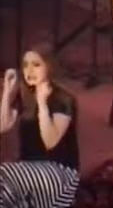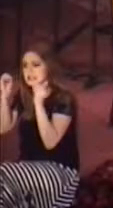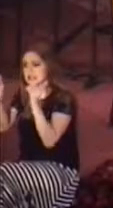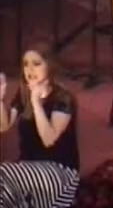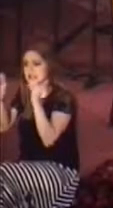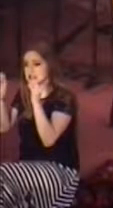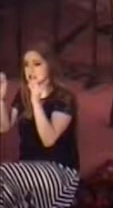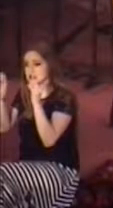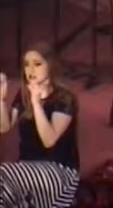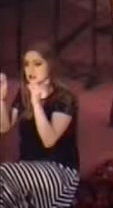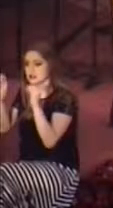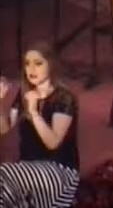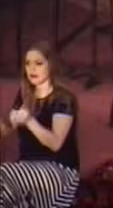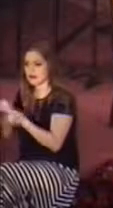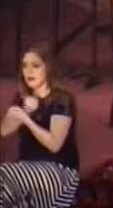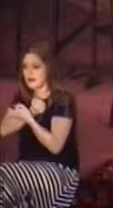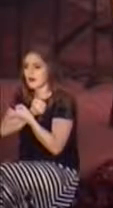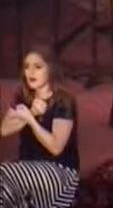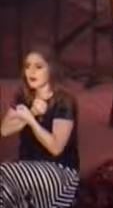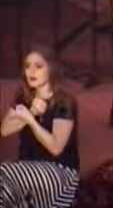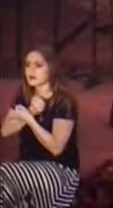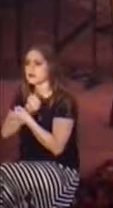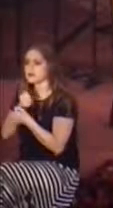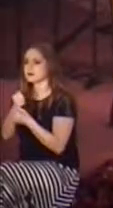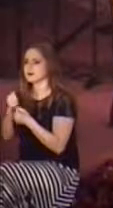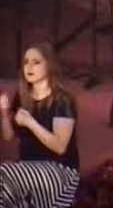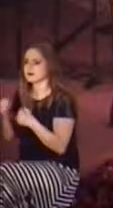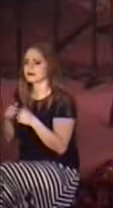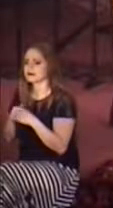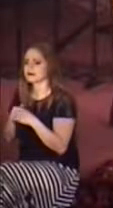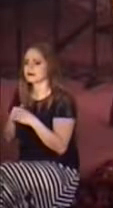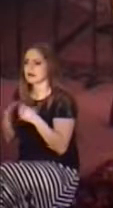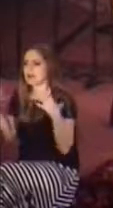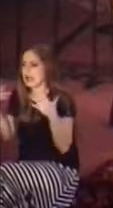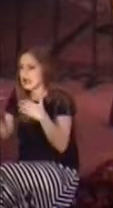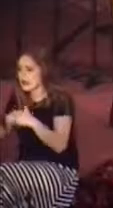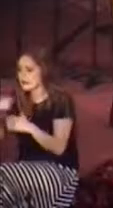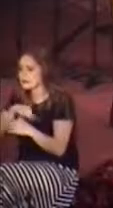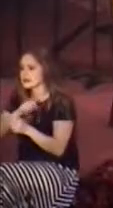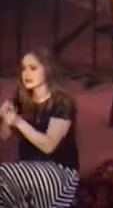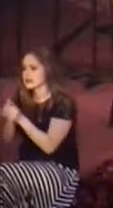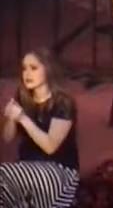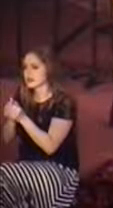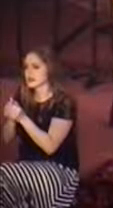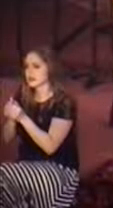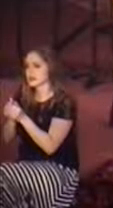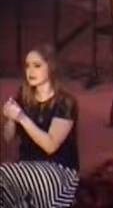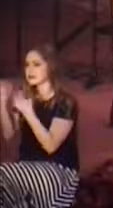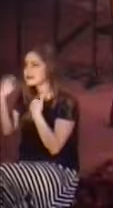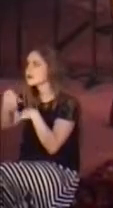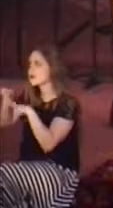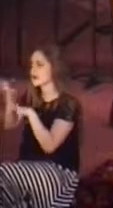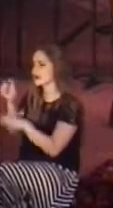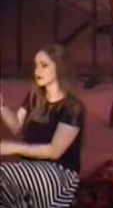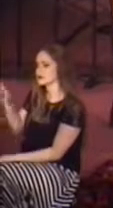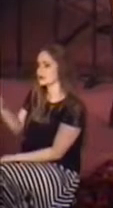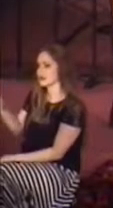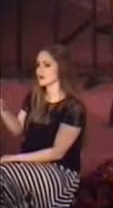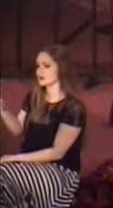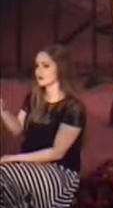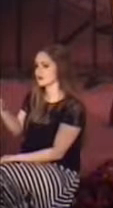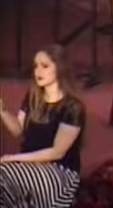and bring us together and care for the poor, but to submit himself to an unspeakable place. Now somebody